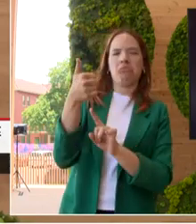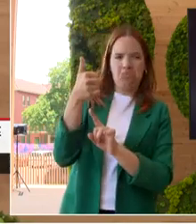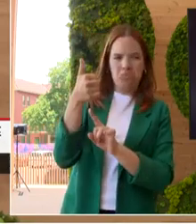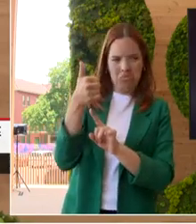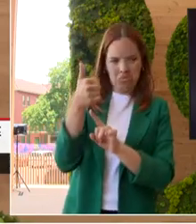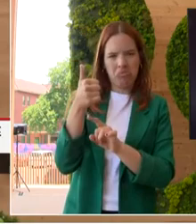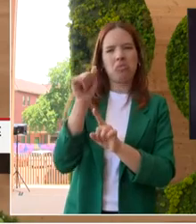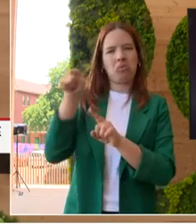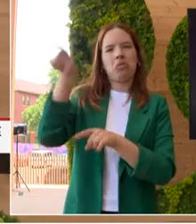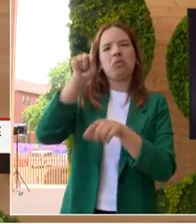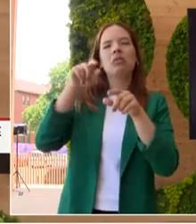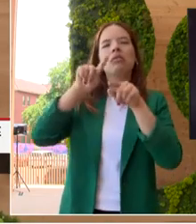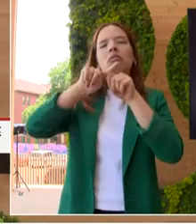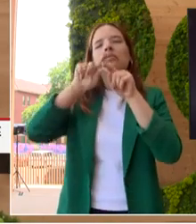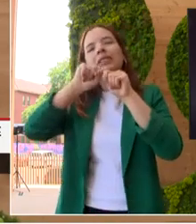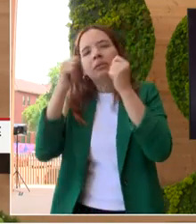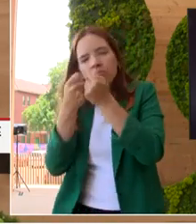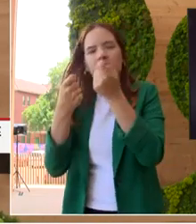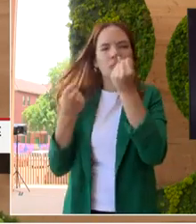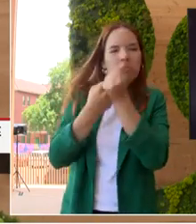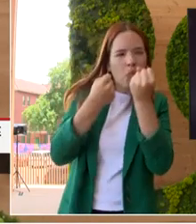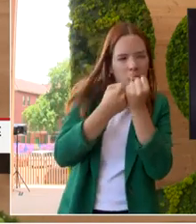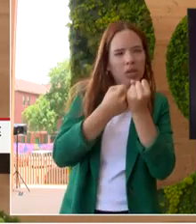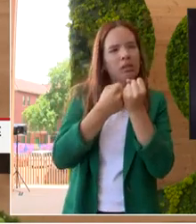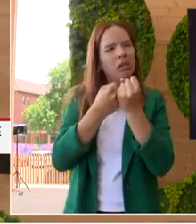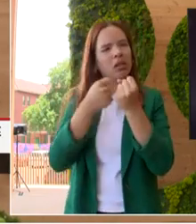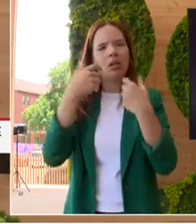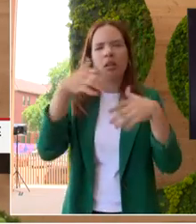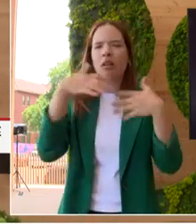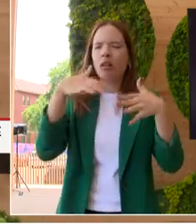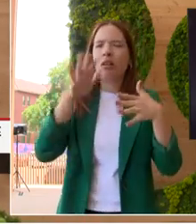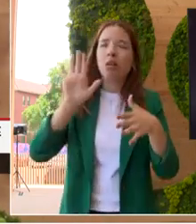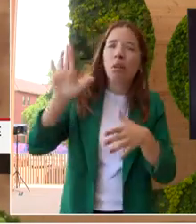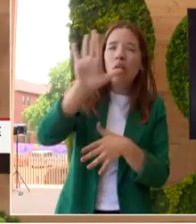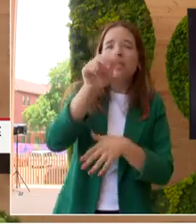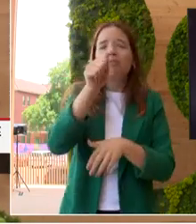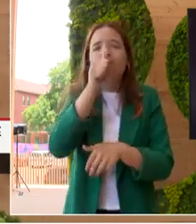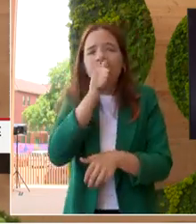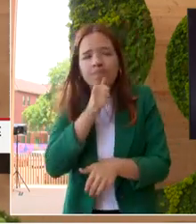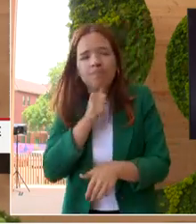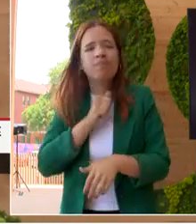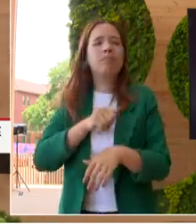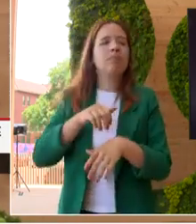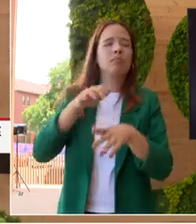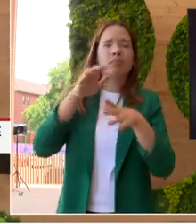for bearing with us through so many meetings. Monica Ray,